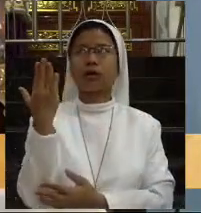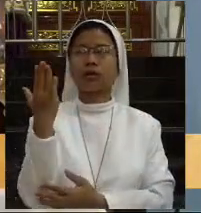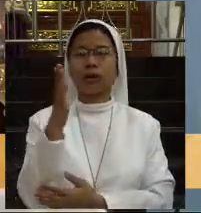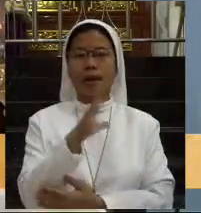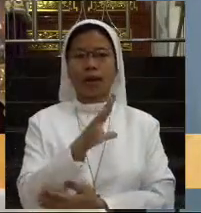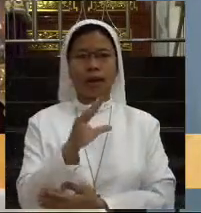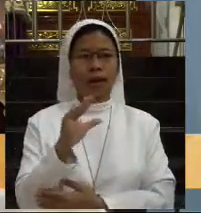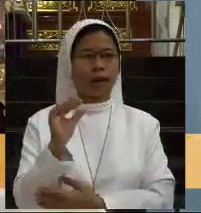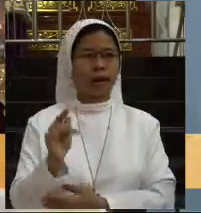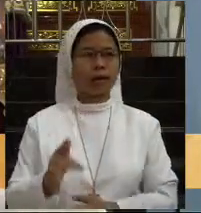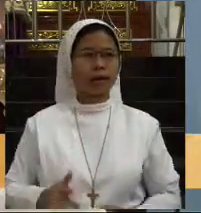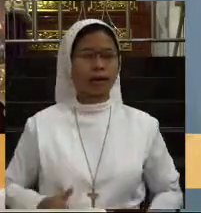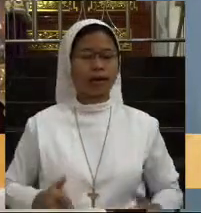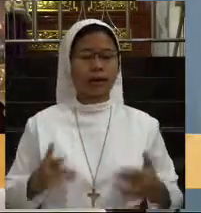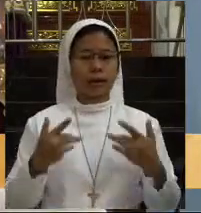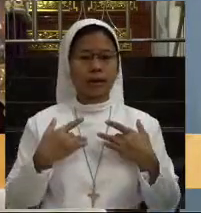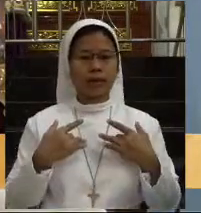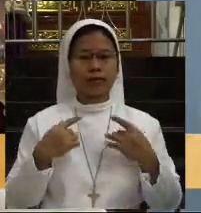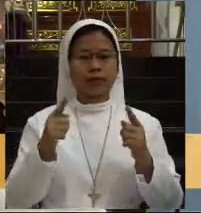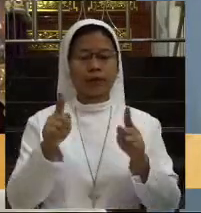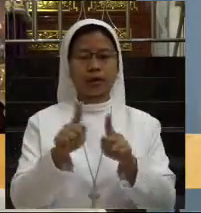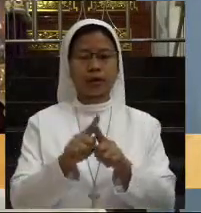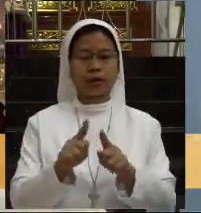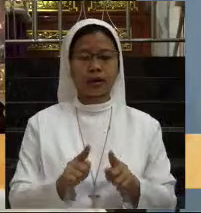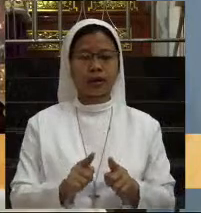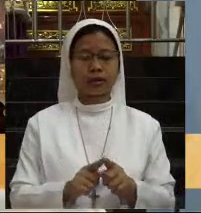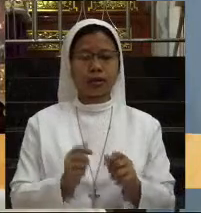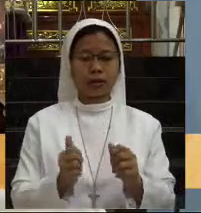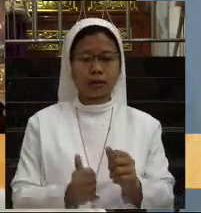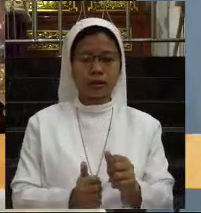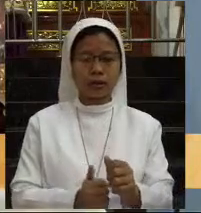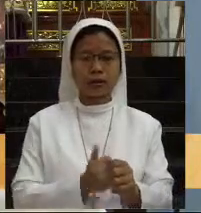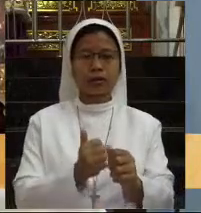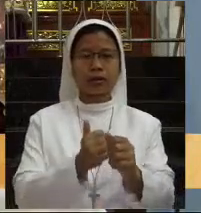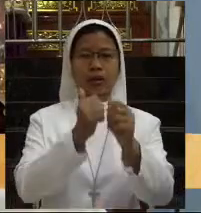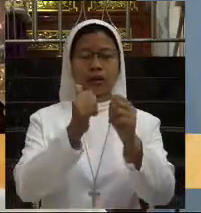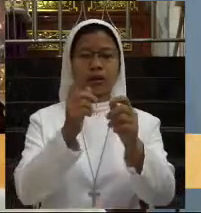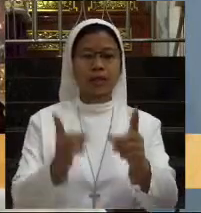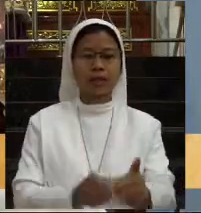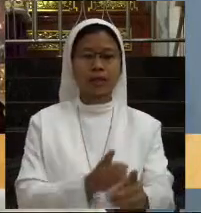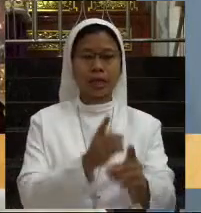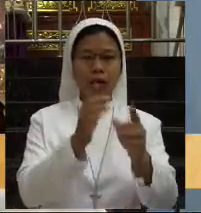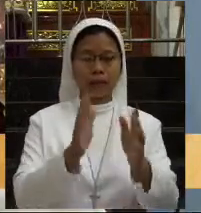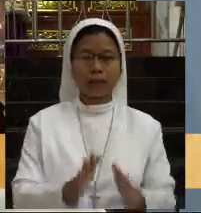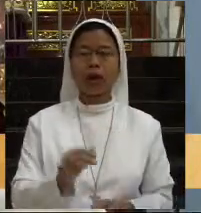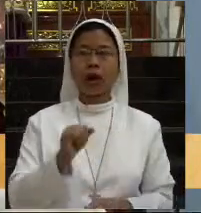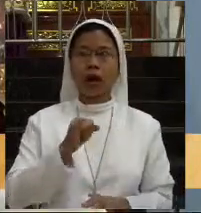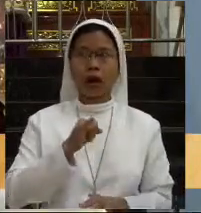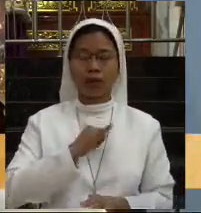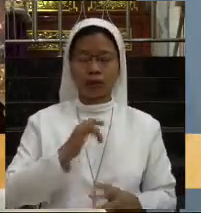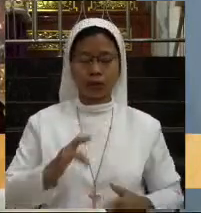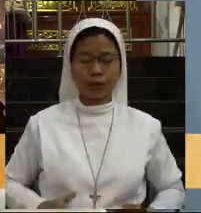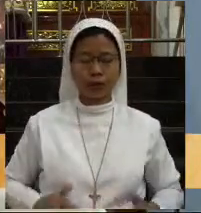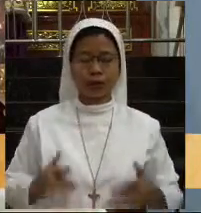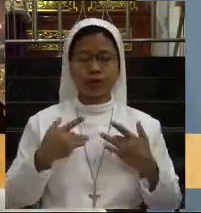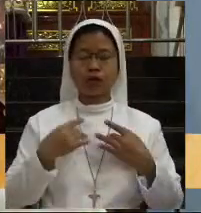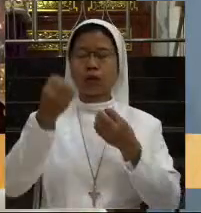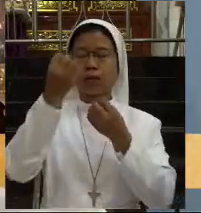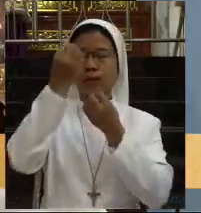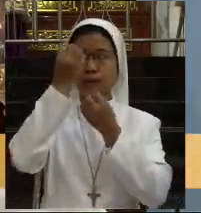live by being a disciple. To live by being your